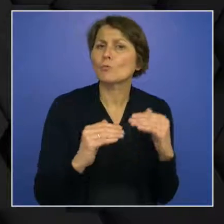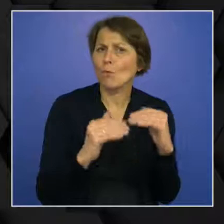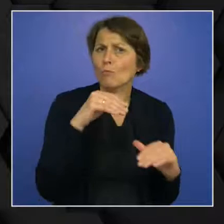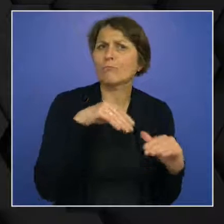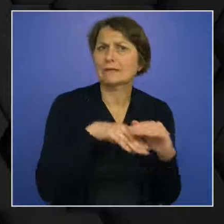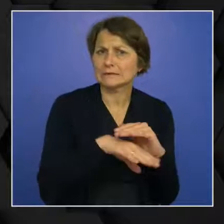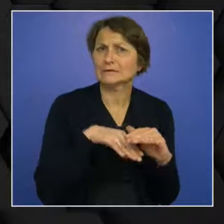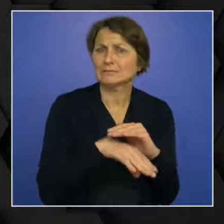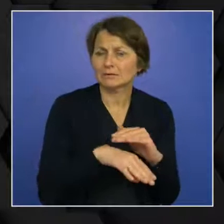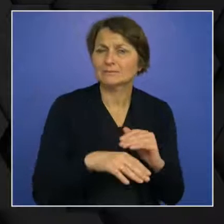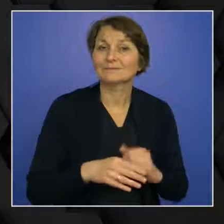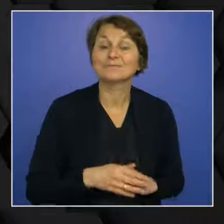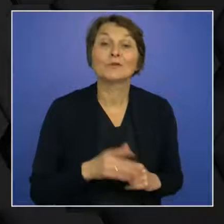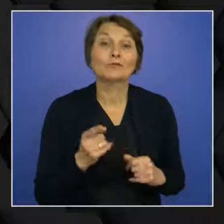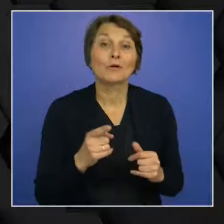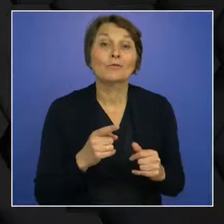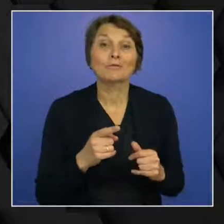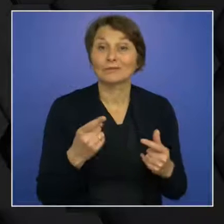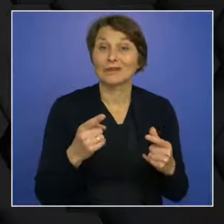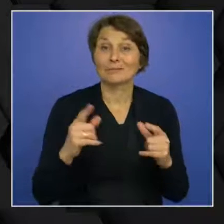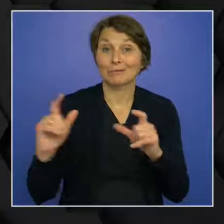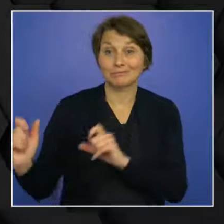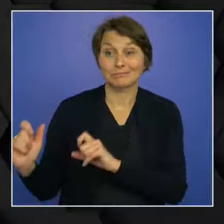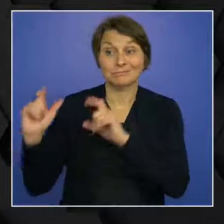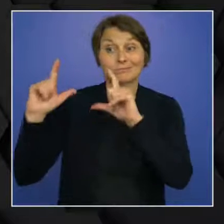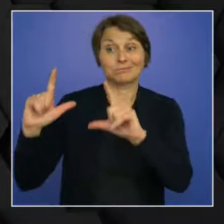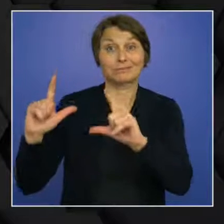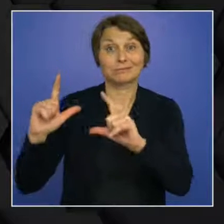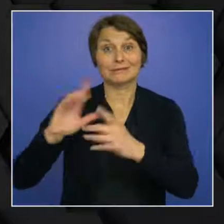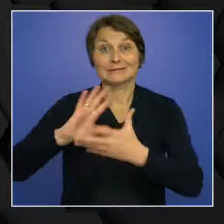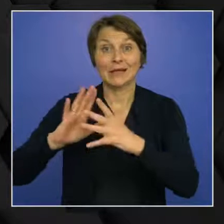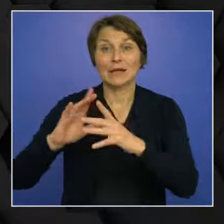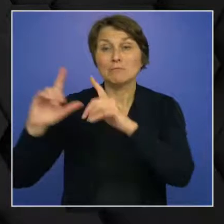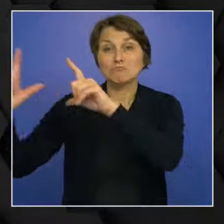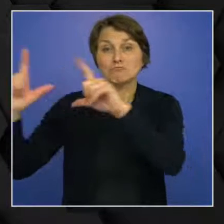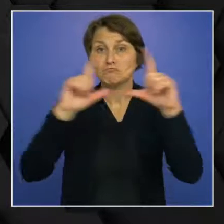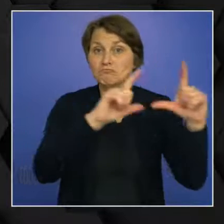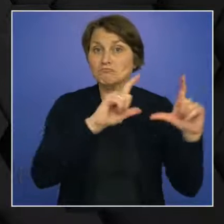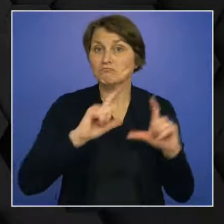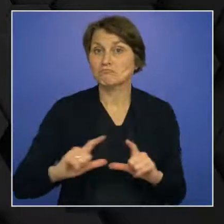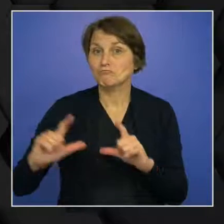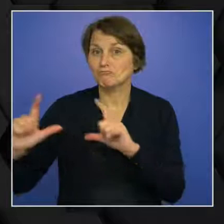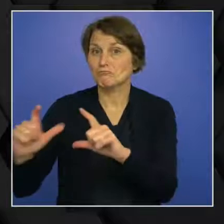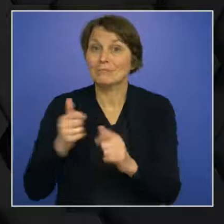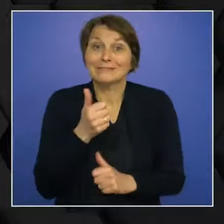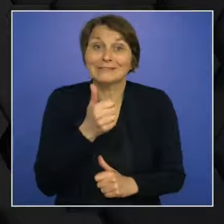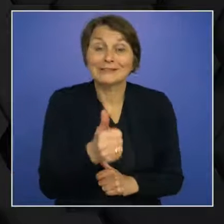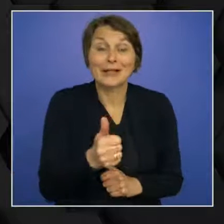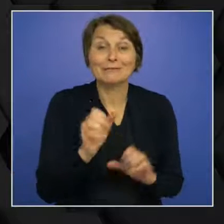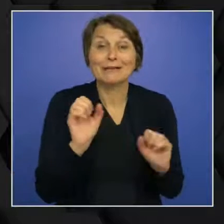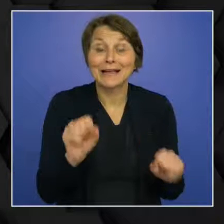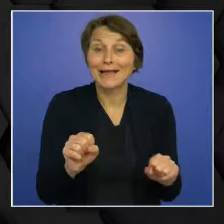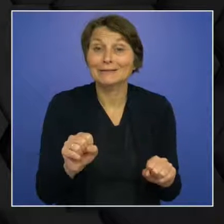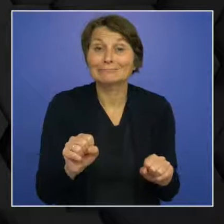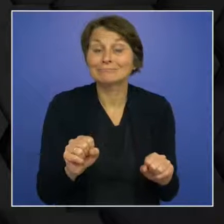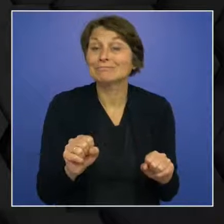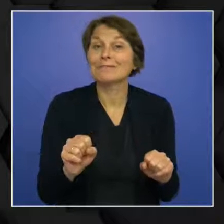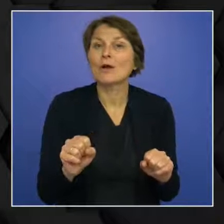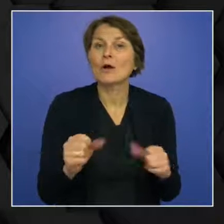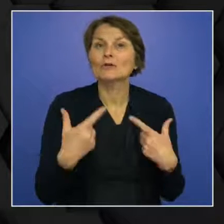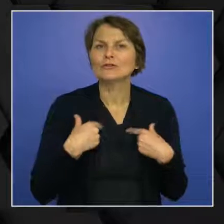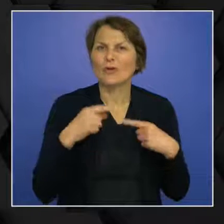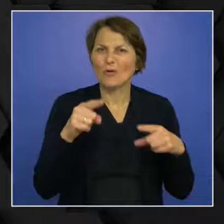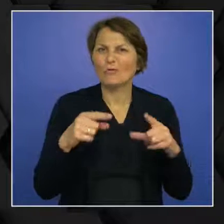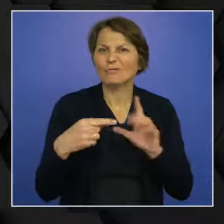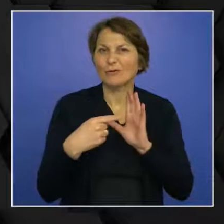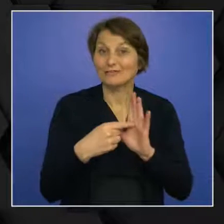actually pin your sign language interpreter at the place you want, which is viewable even when someone is sharing the